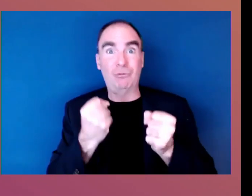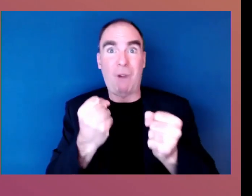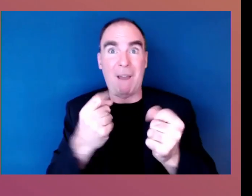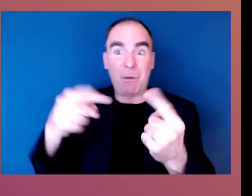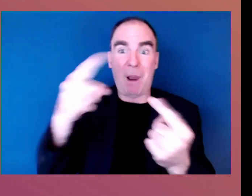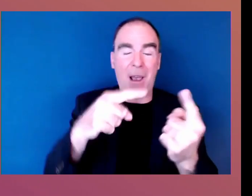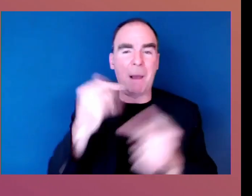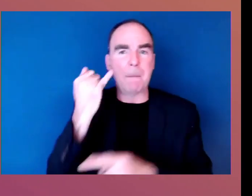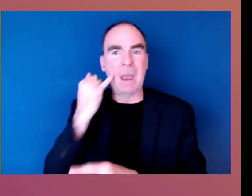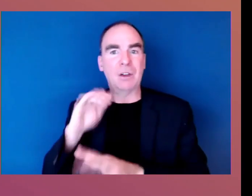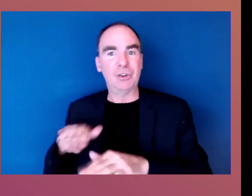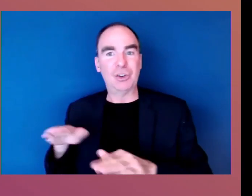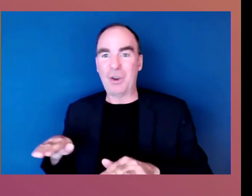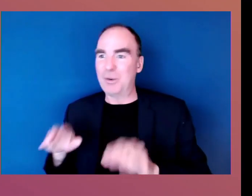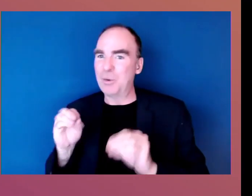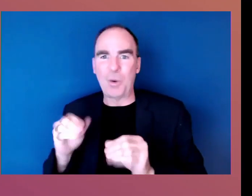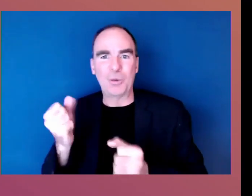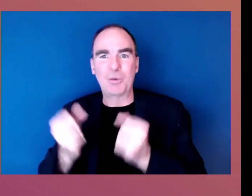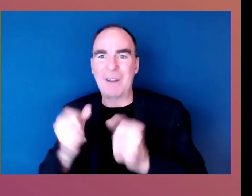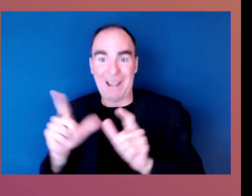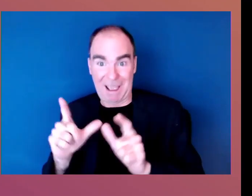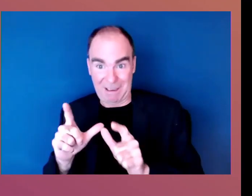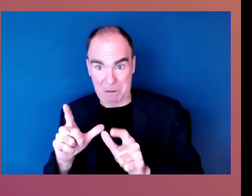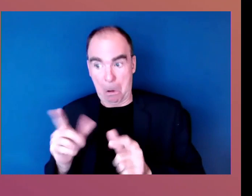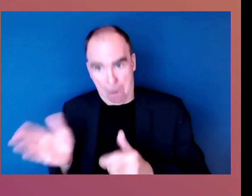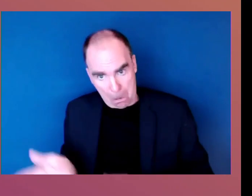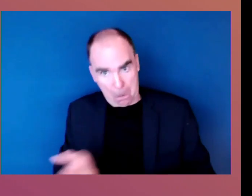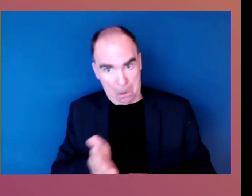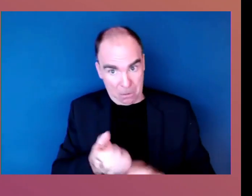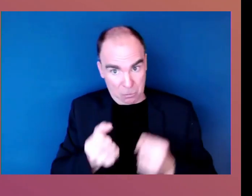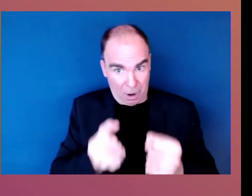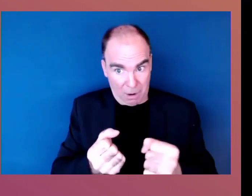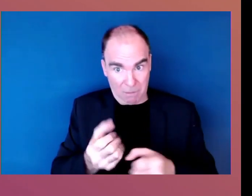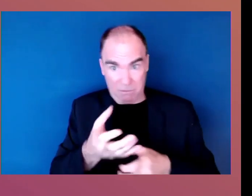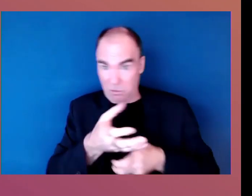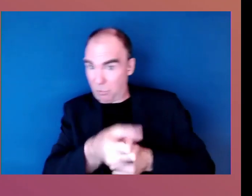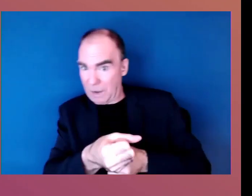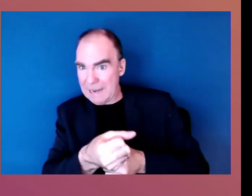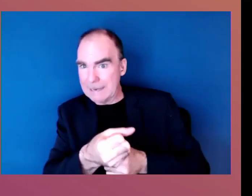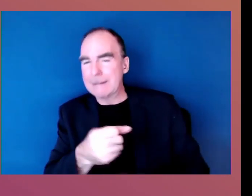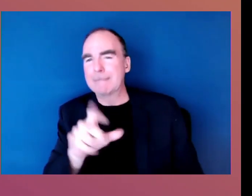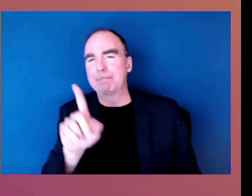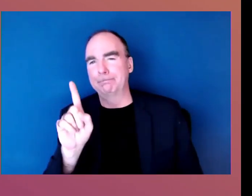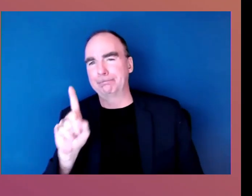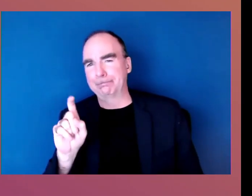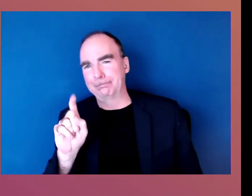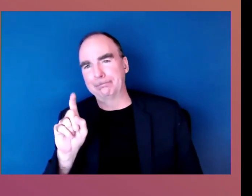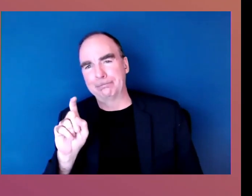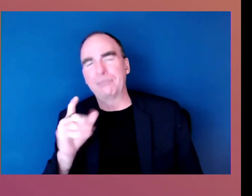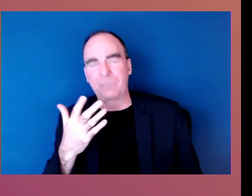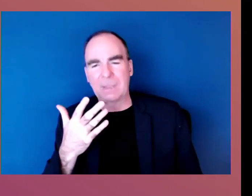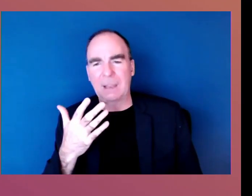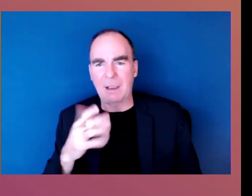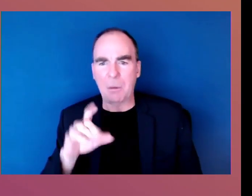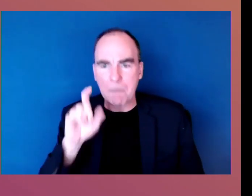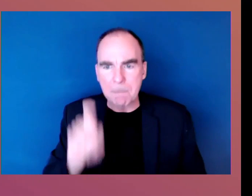good news. Based on the latest research, people understand the importance of augmenting